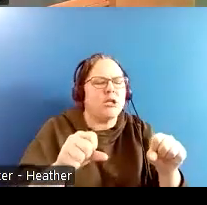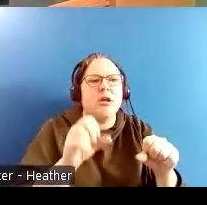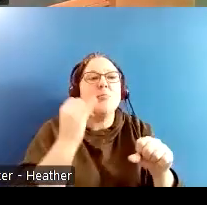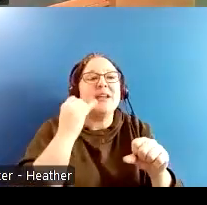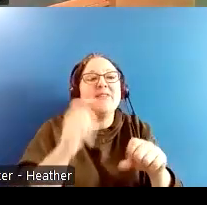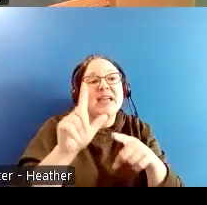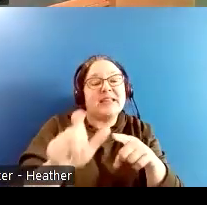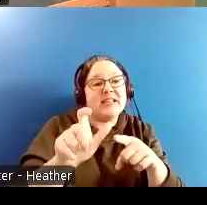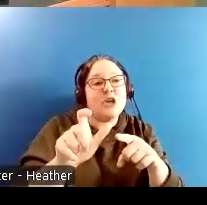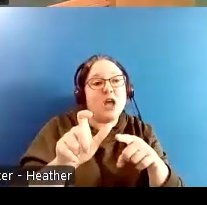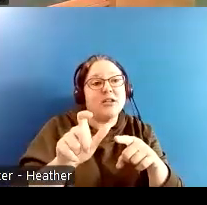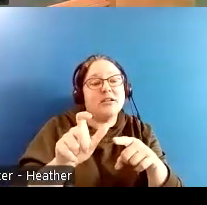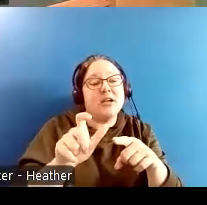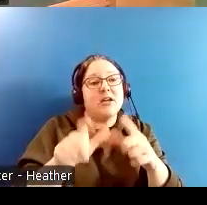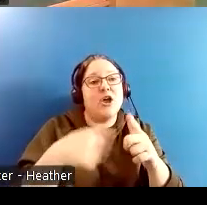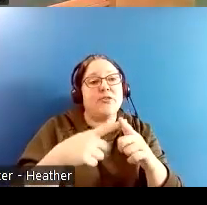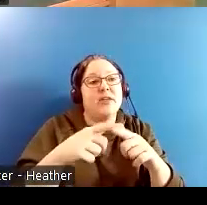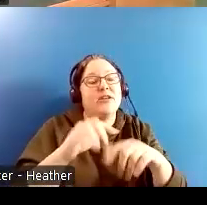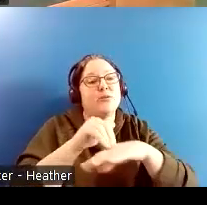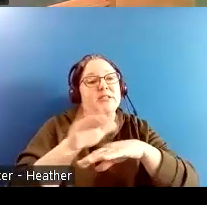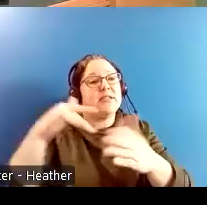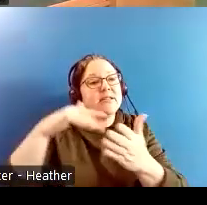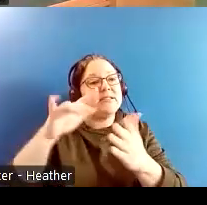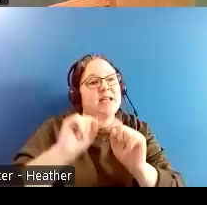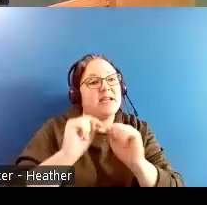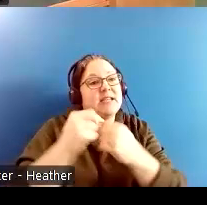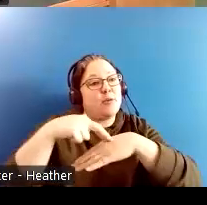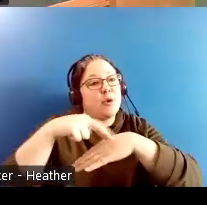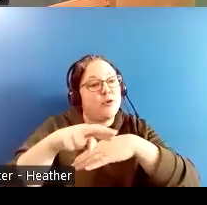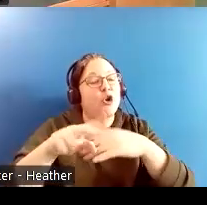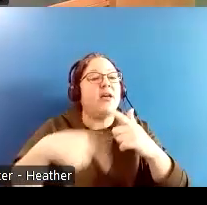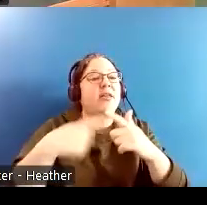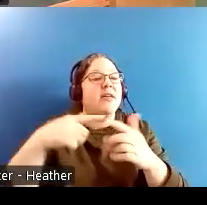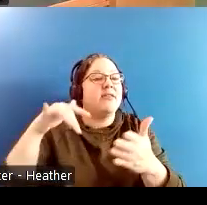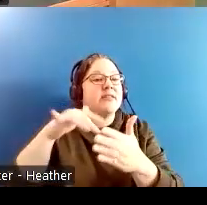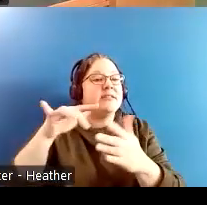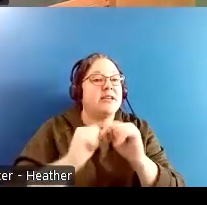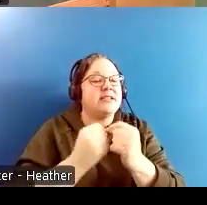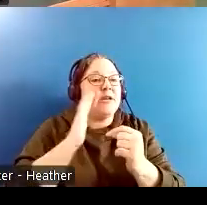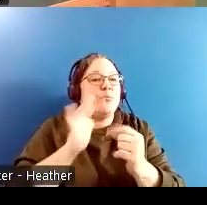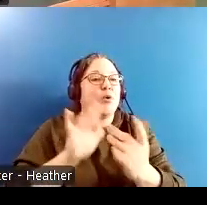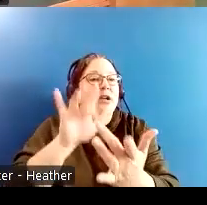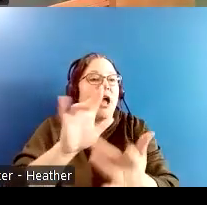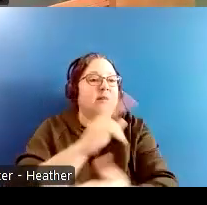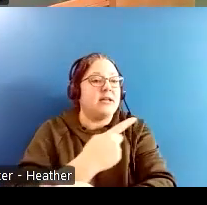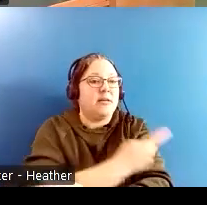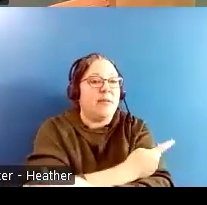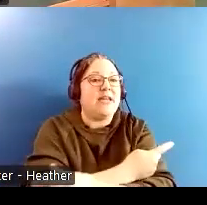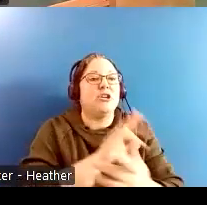it, it sent our study team a referral. And then someone from our study team got back to the patient within 2 business